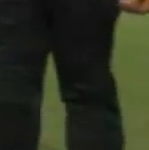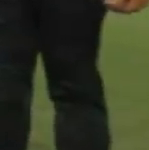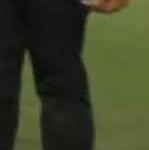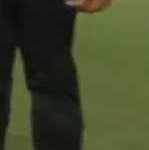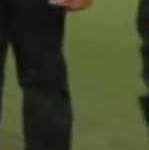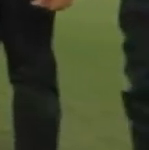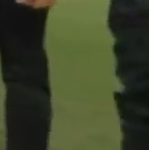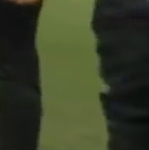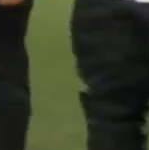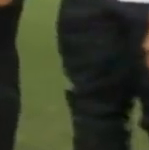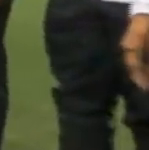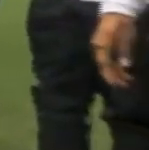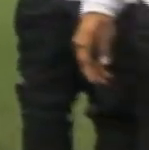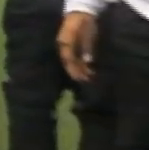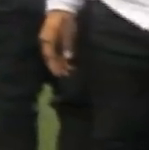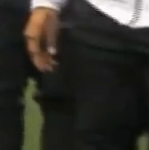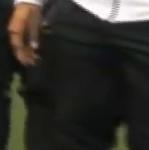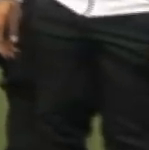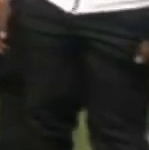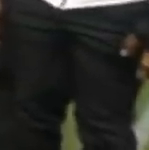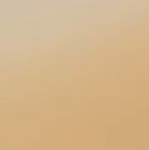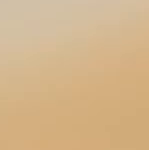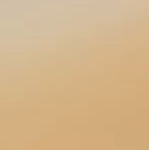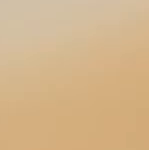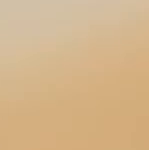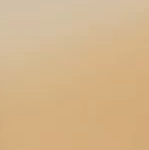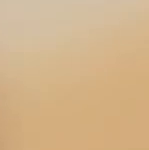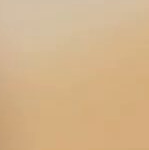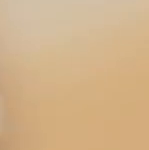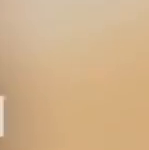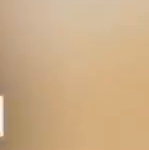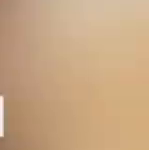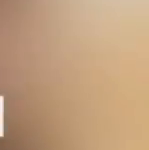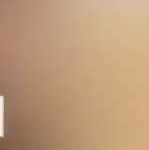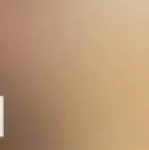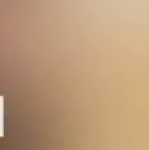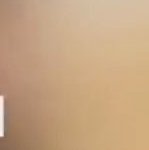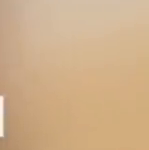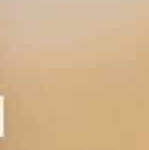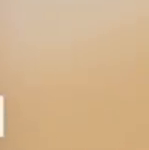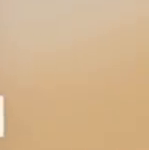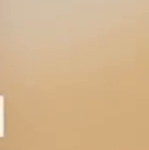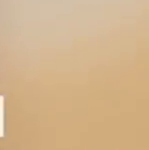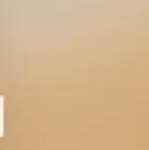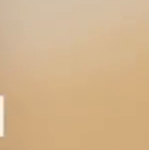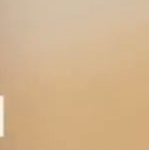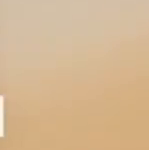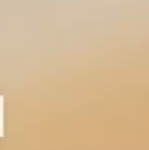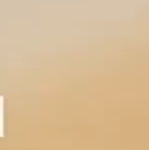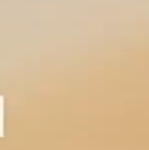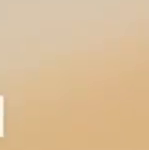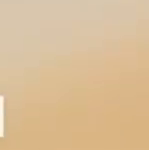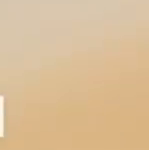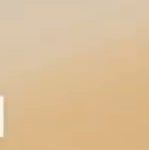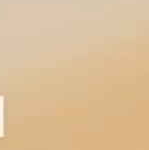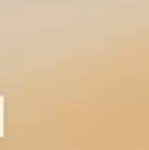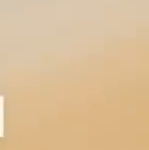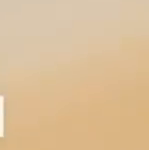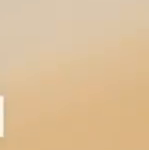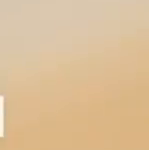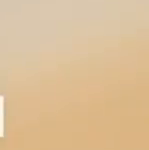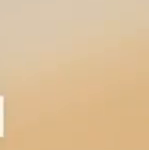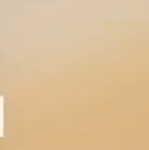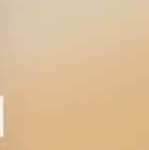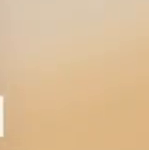made to date. The moment I was on that beach, I looked back to our struggles, how I wanted to give back to my family and to